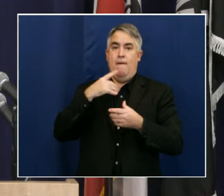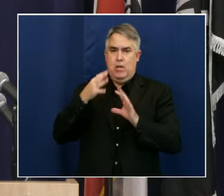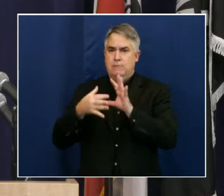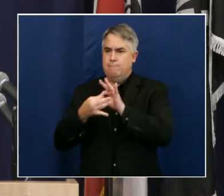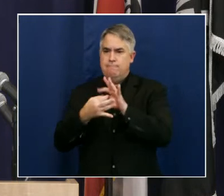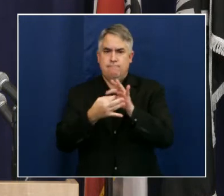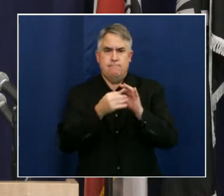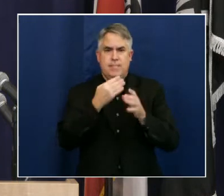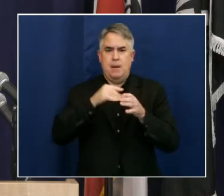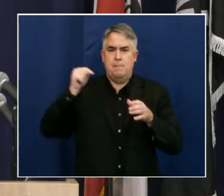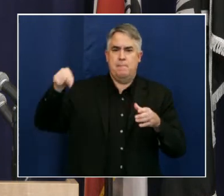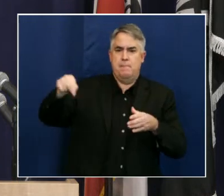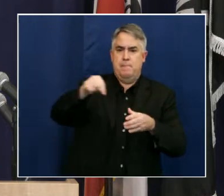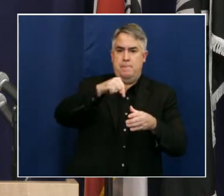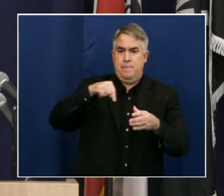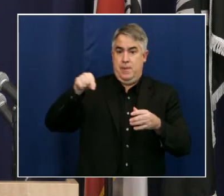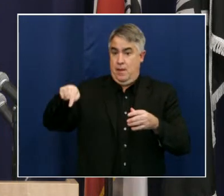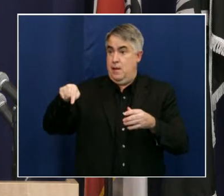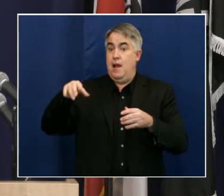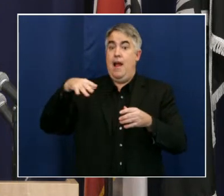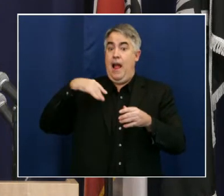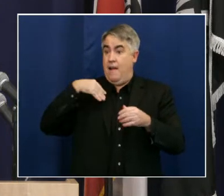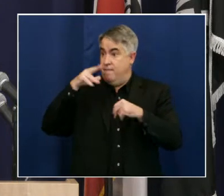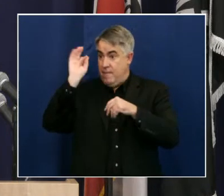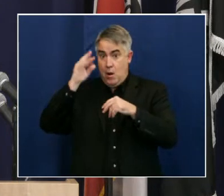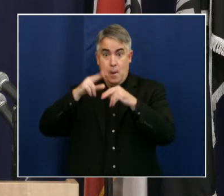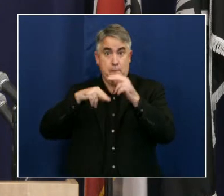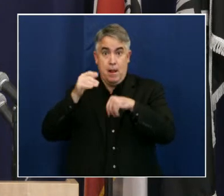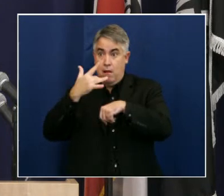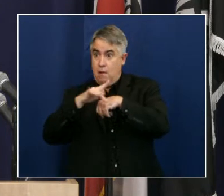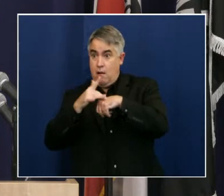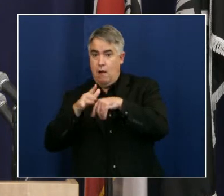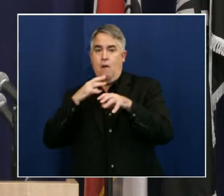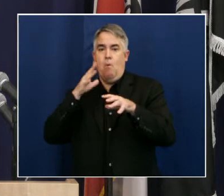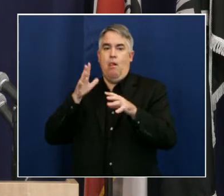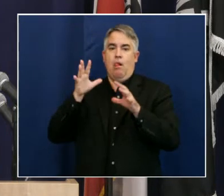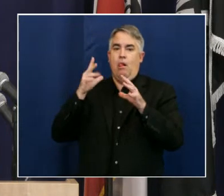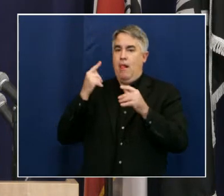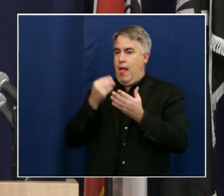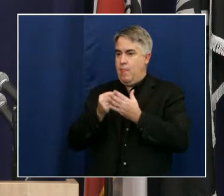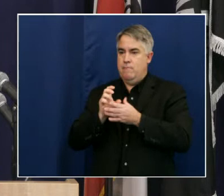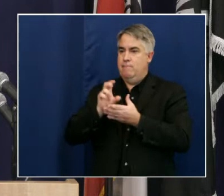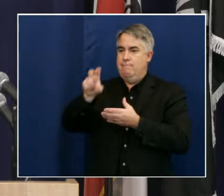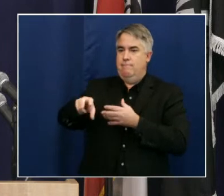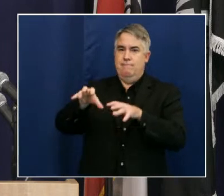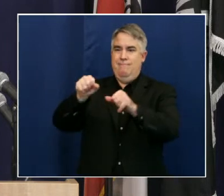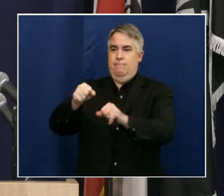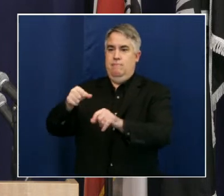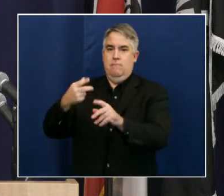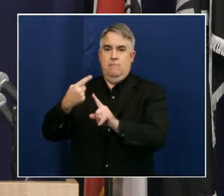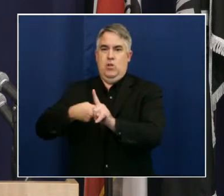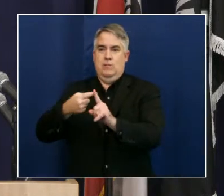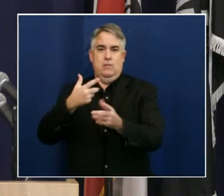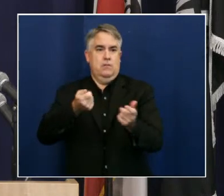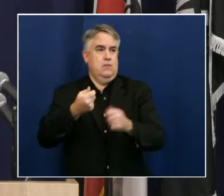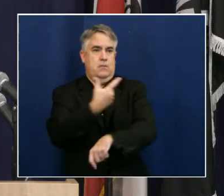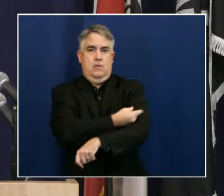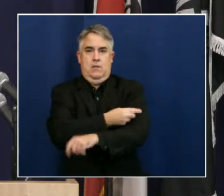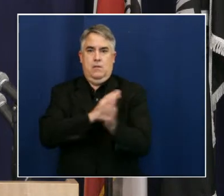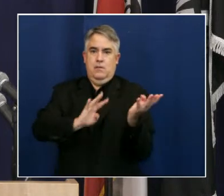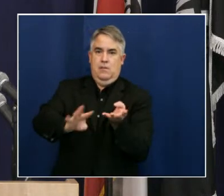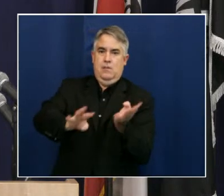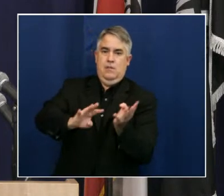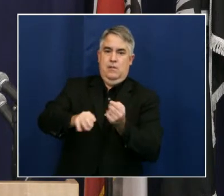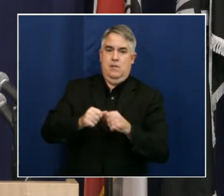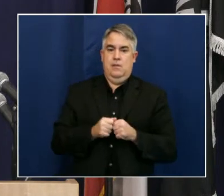find a site and a location, we can provide some funding and help to try and do that. And the VA, our pharmacies, which are doing